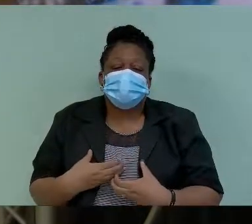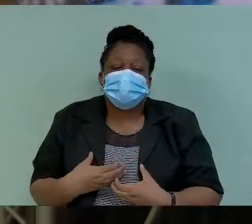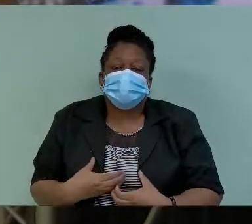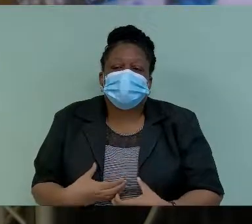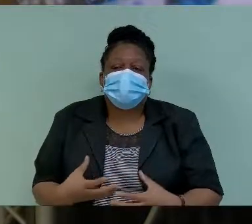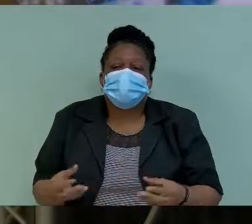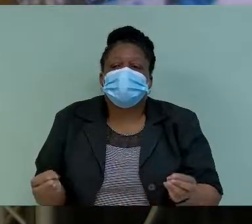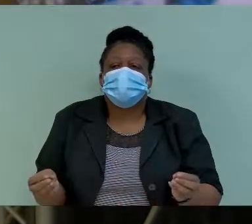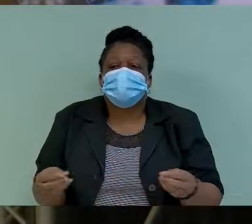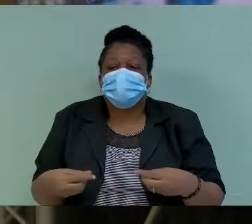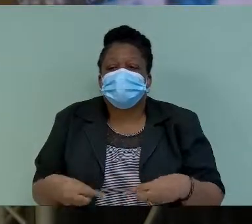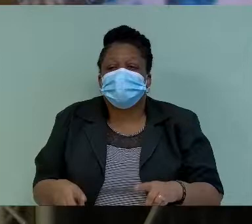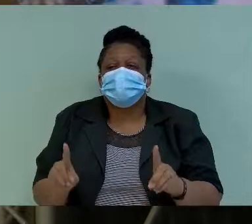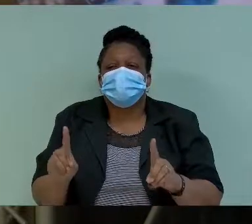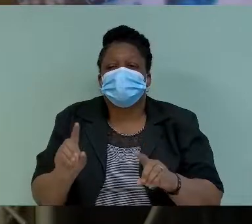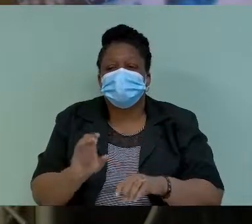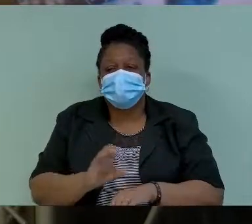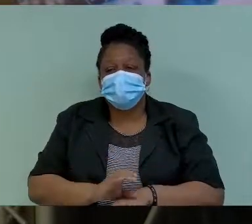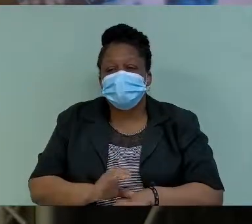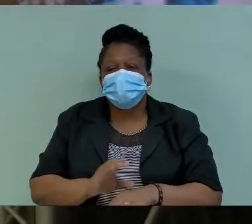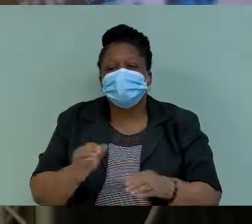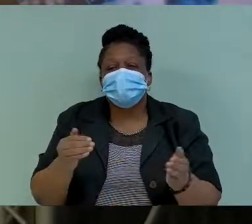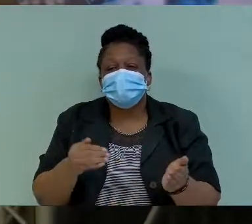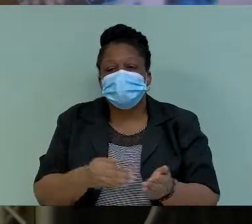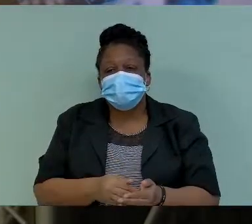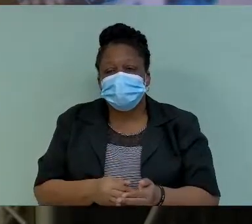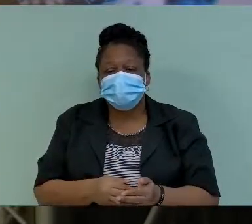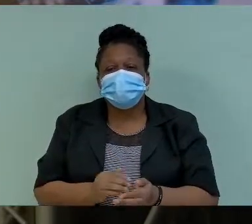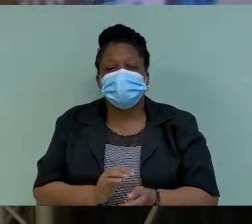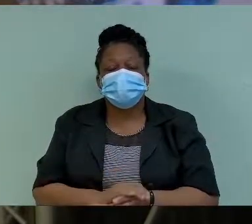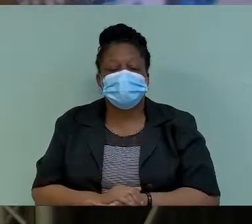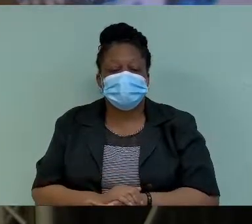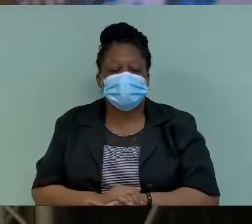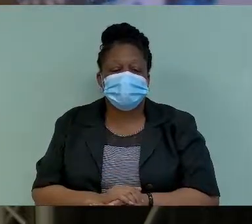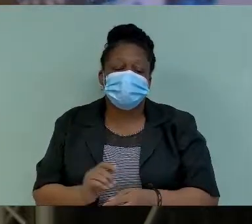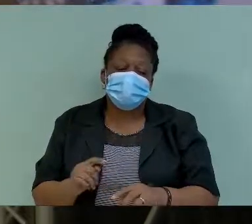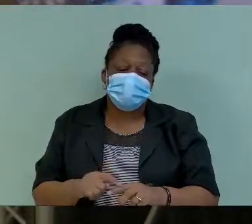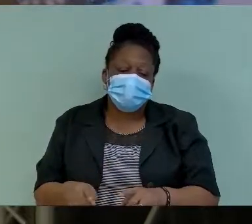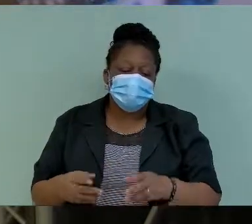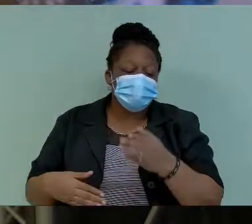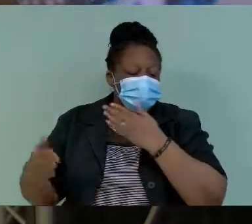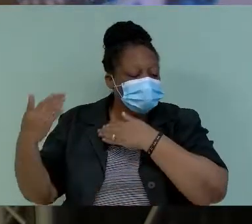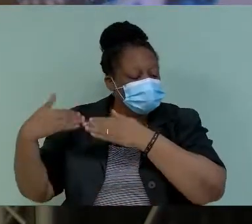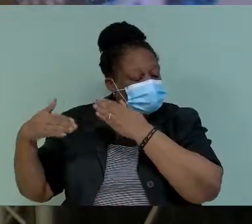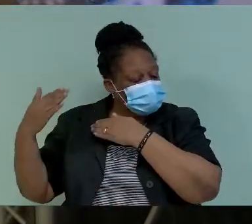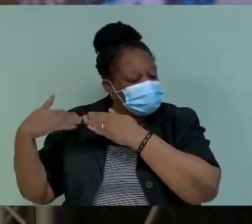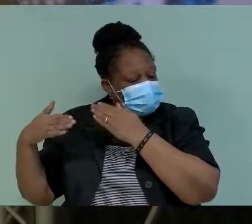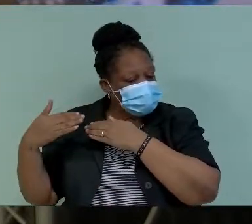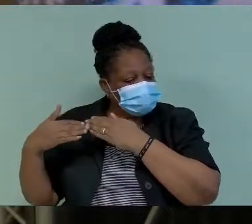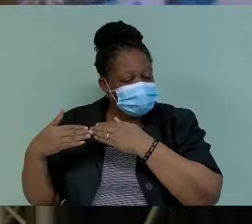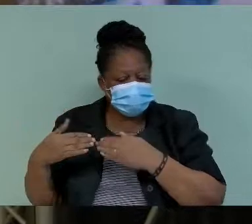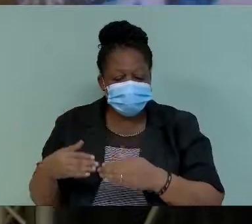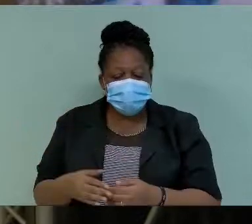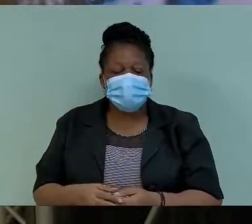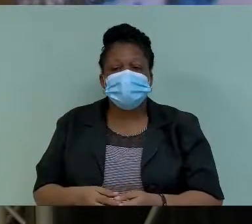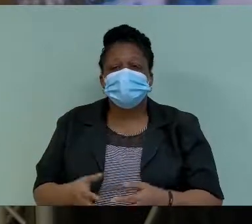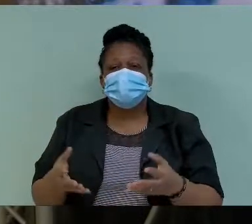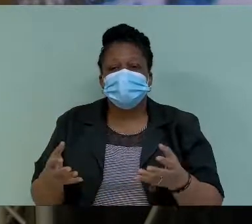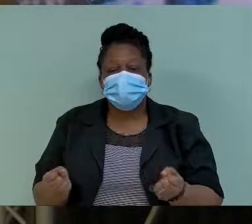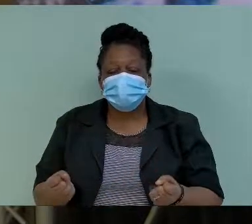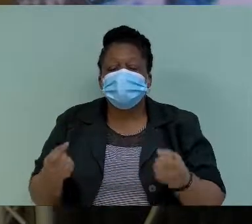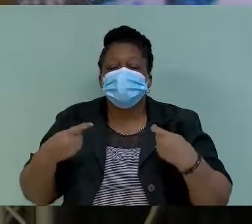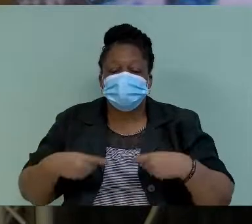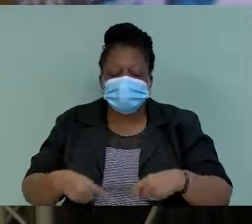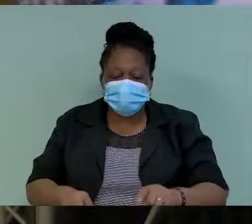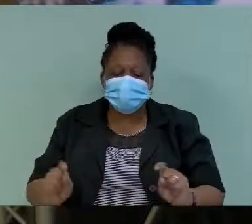Lord. Like the Jews in Babylon and later Persia, there was a clamor to return